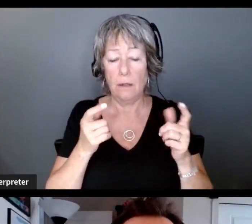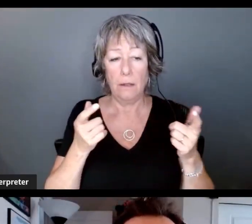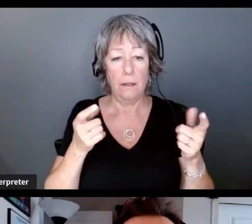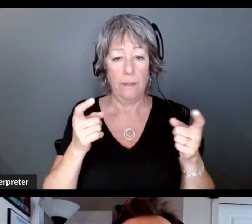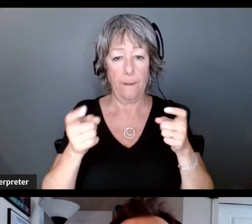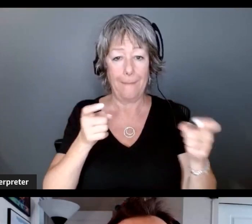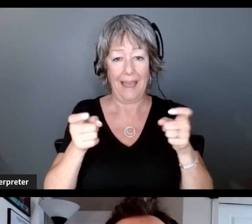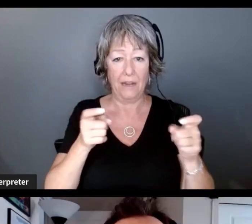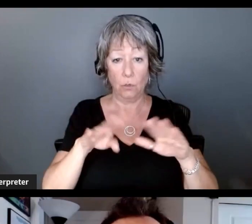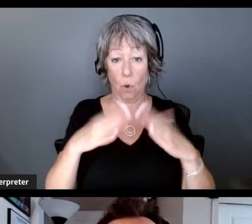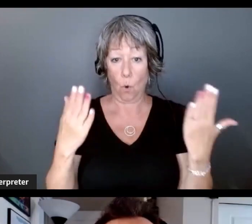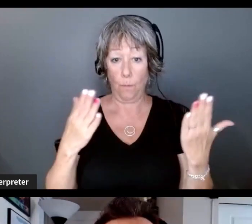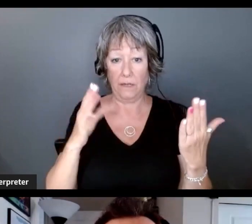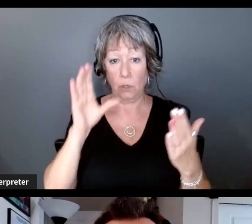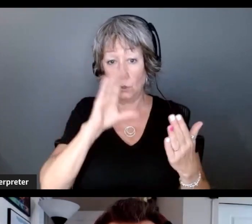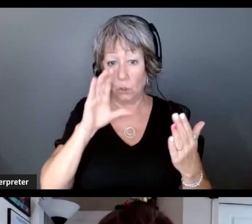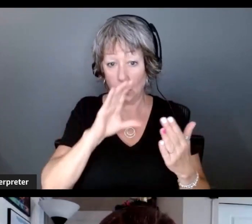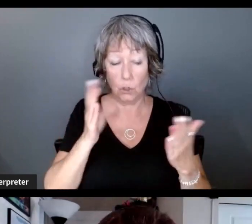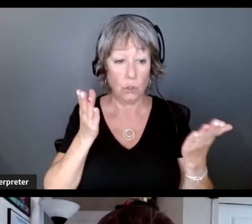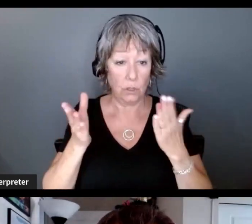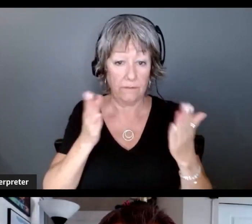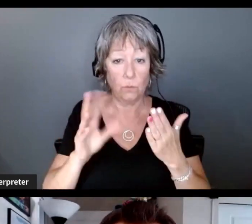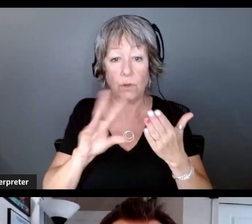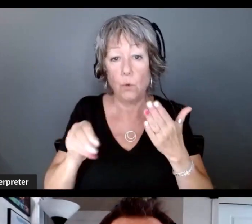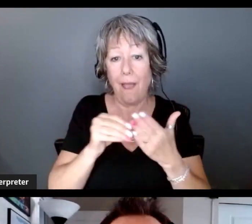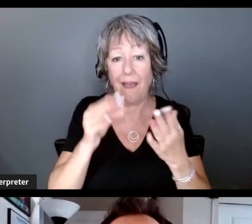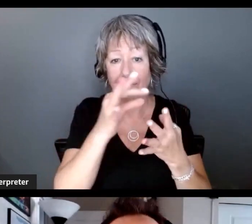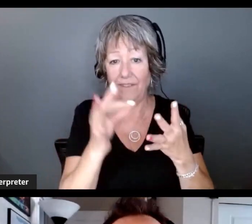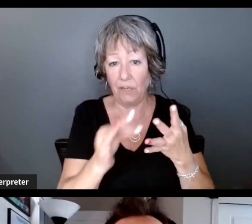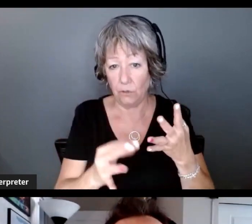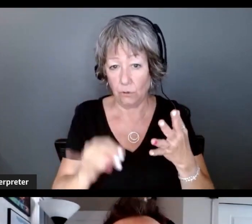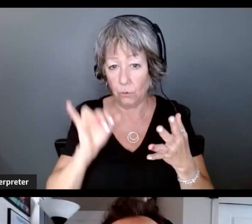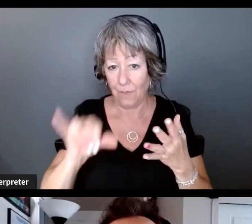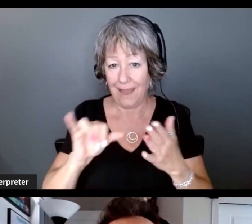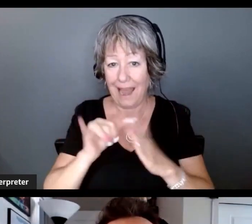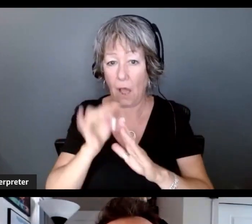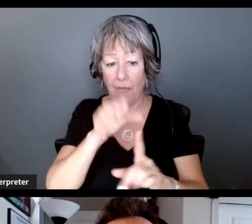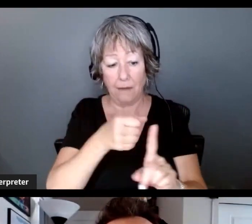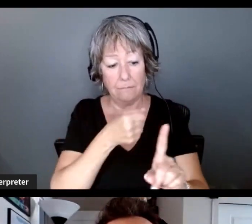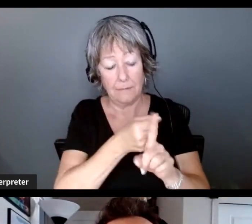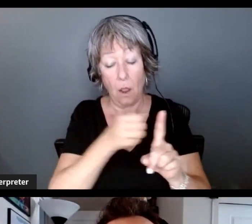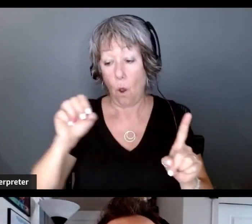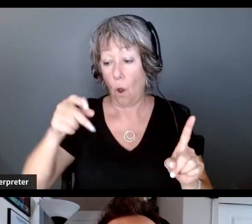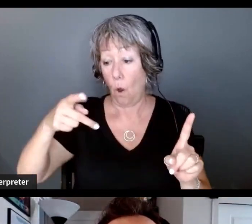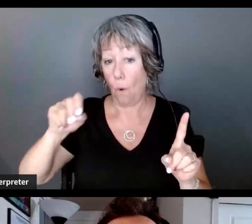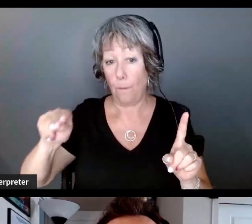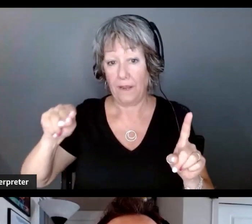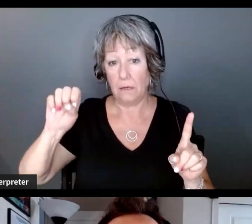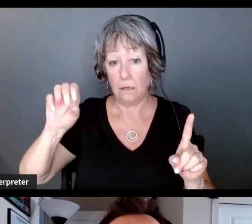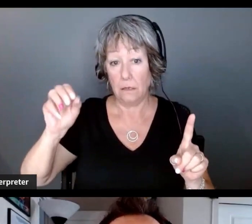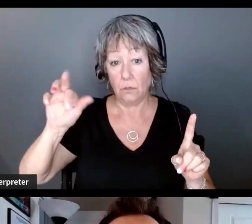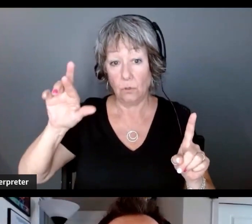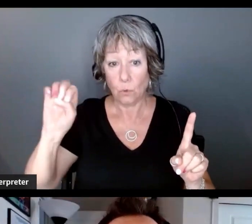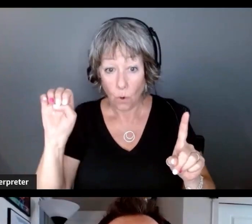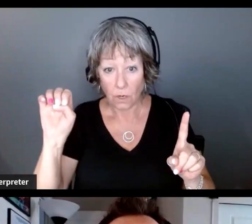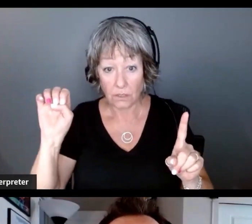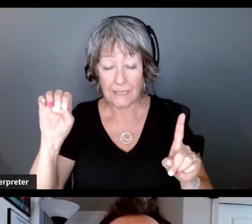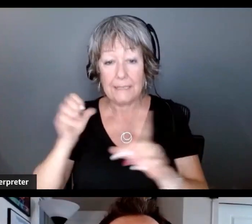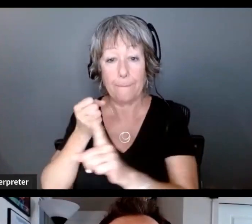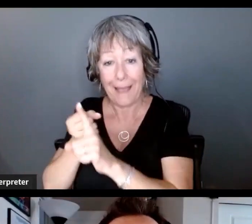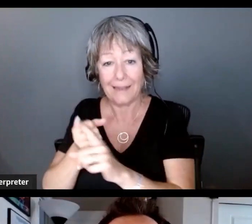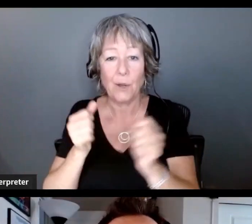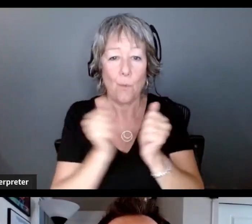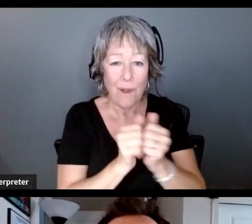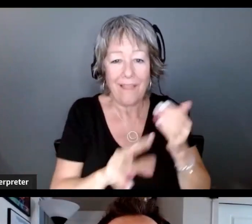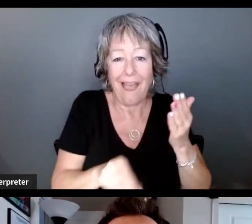OpenSearch service, when you add features to that, how that impacts the open source version of OpenSearch. So maybe we can wrap up That's